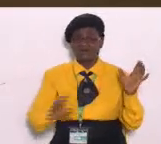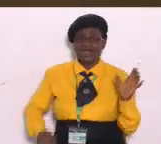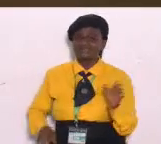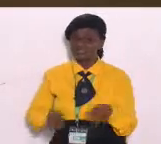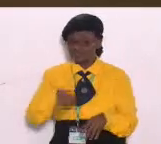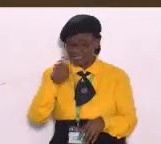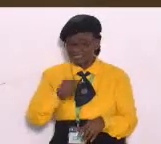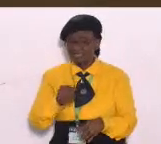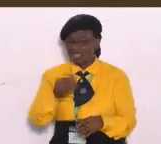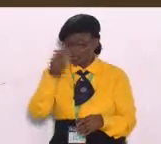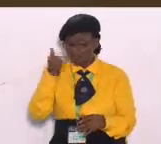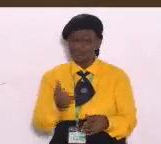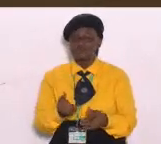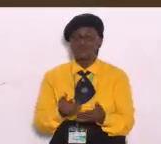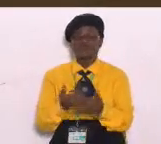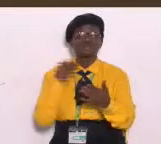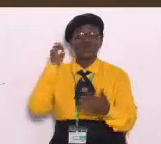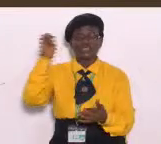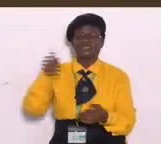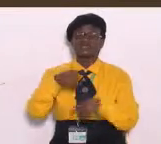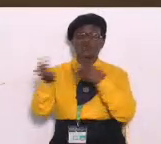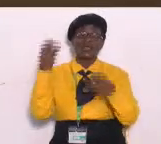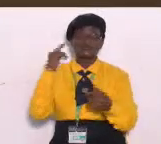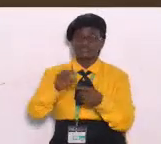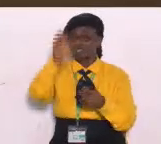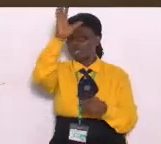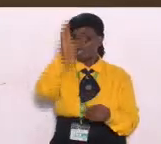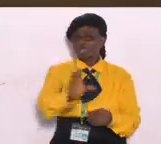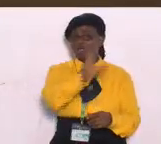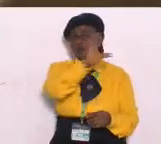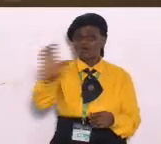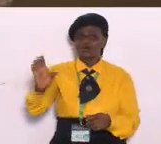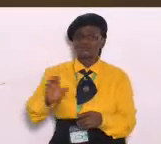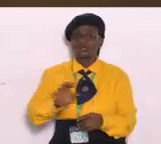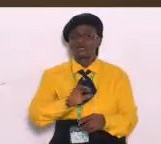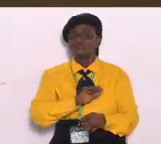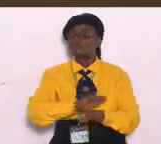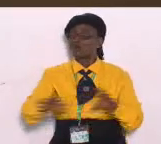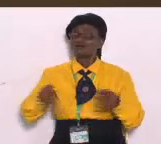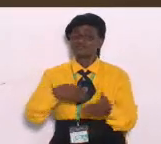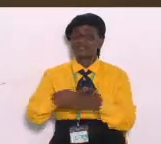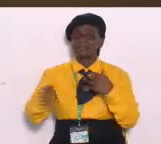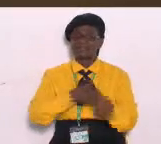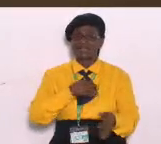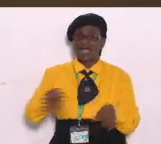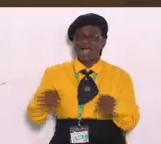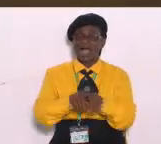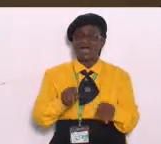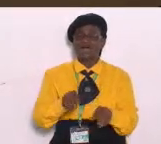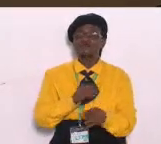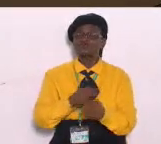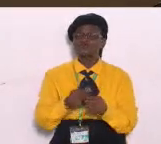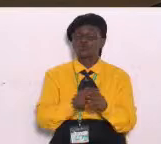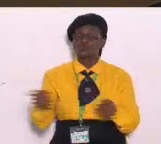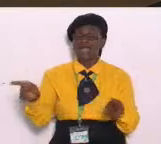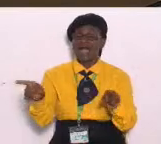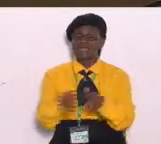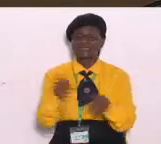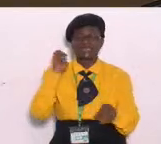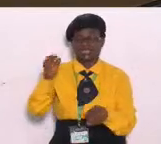cross, doesn't matter. As soon as he got to the cross and he said it is